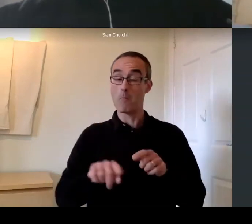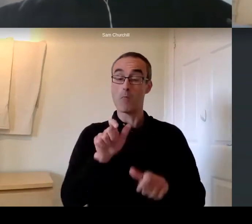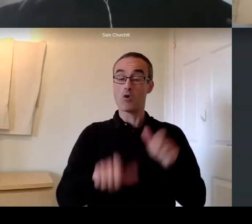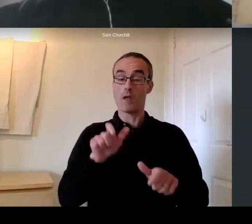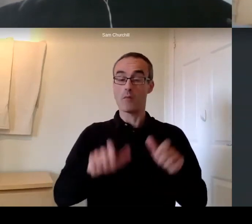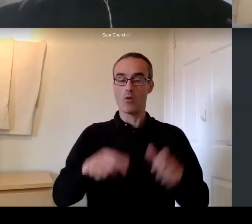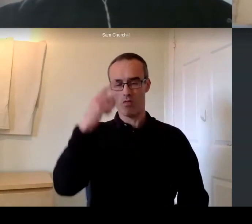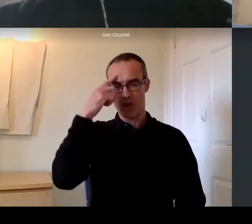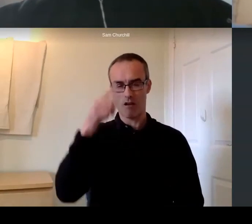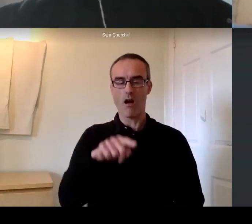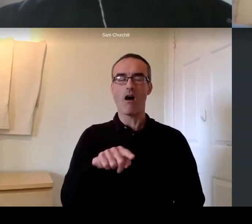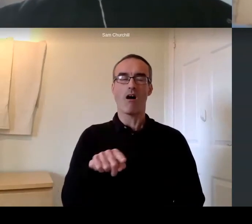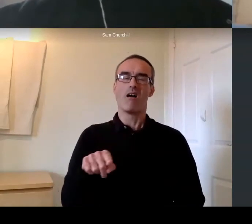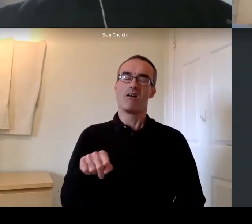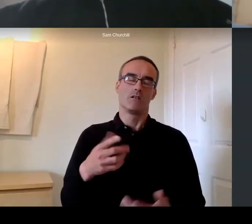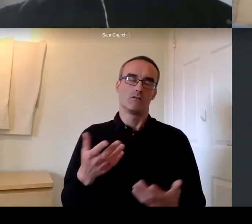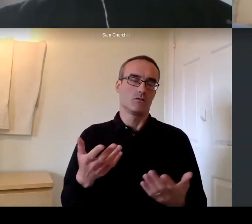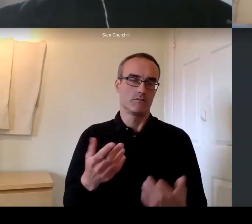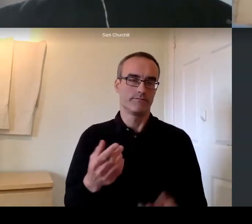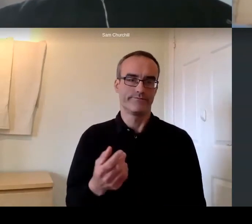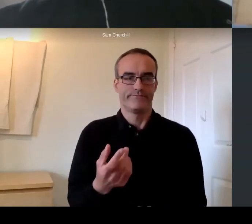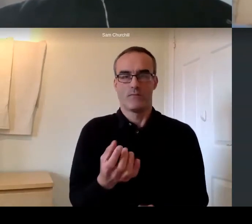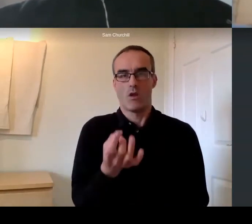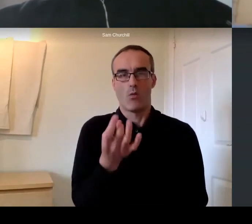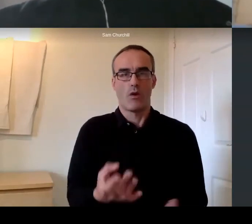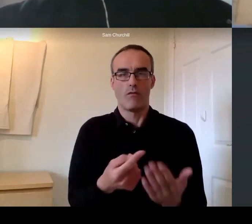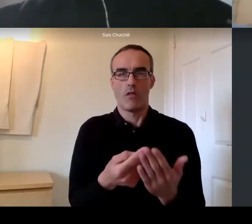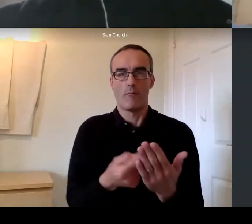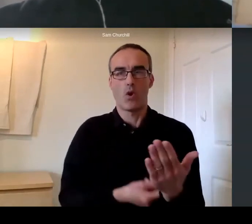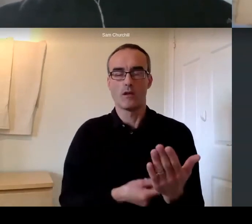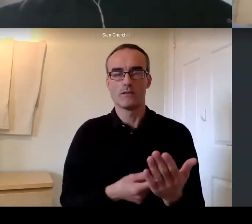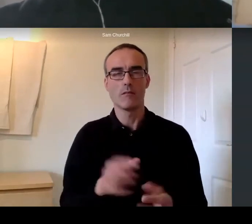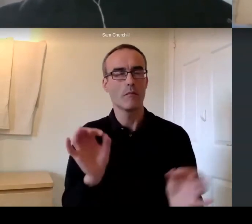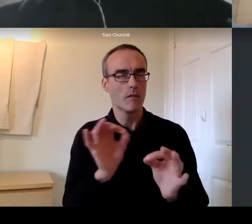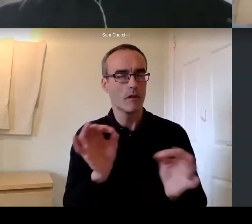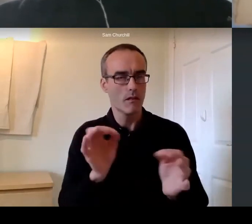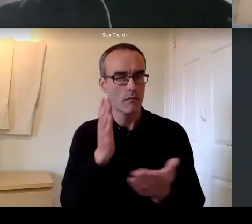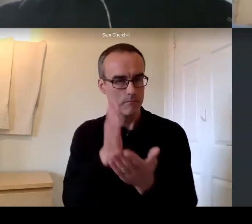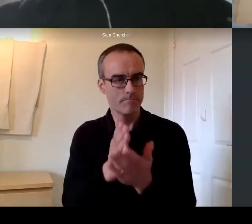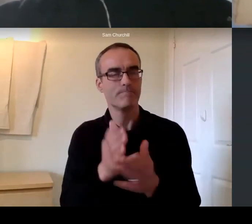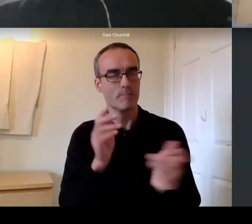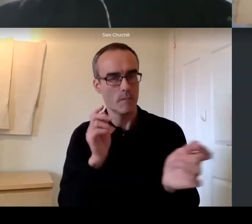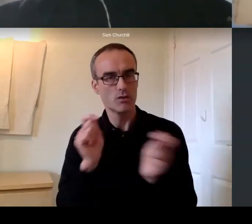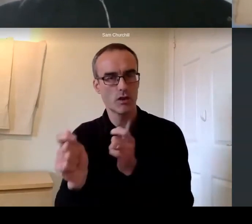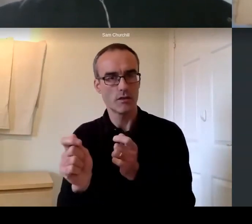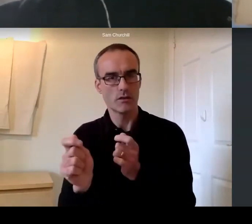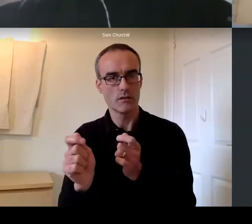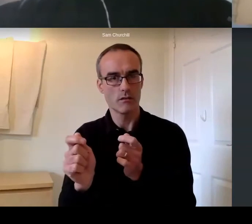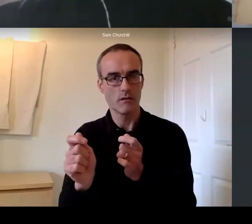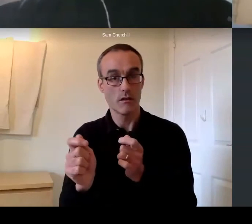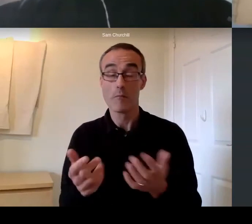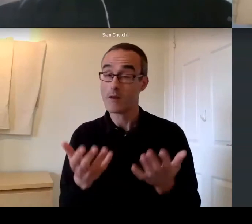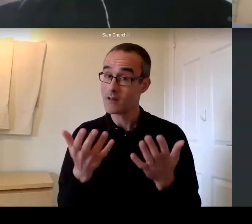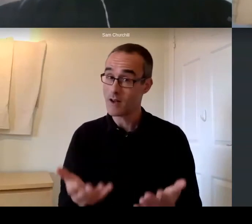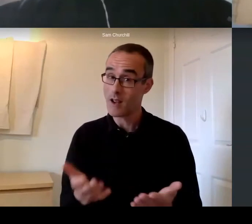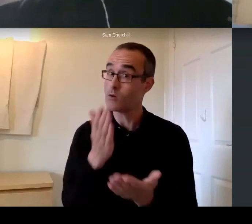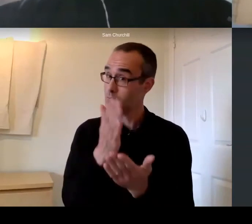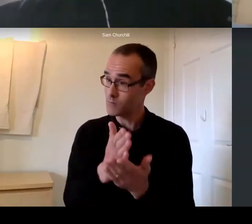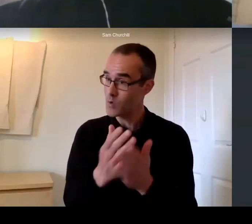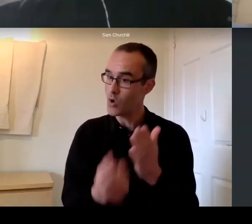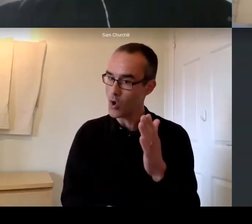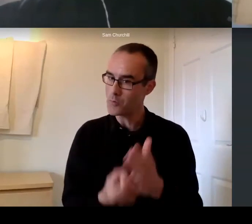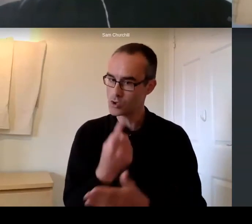outcomes. So I think what this does, we've got a great opportunity now to actually address the situation. And I think the next 12 months is absolutely